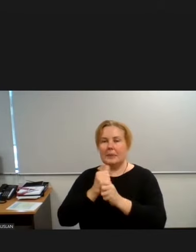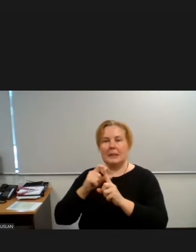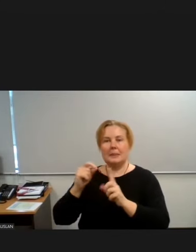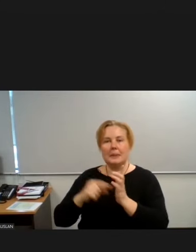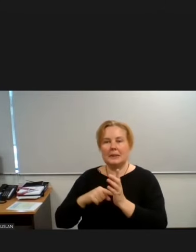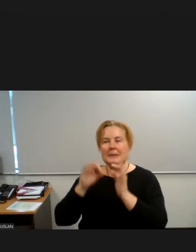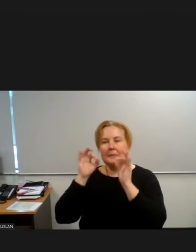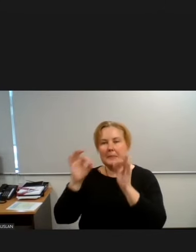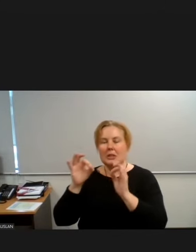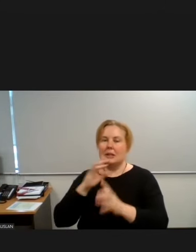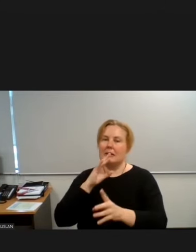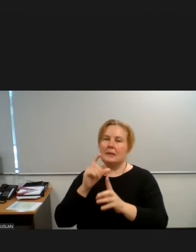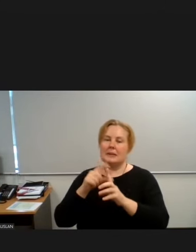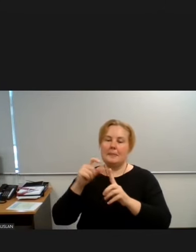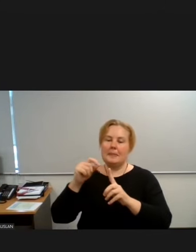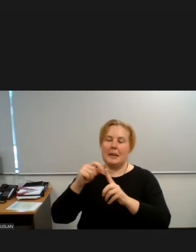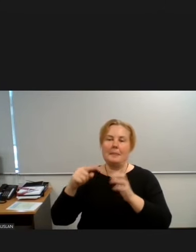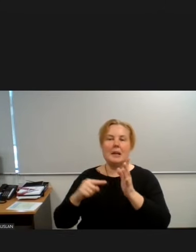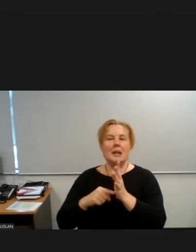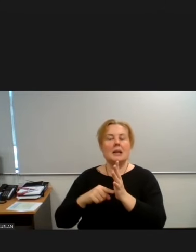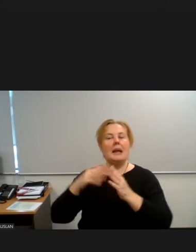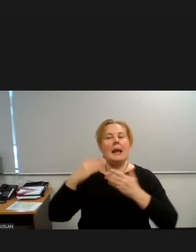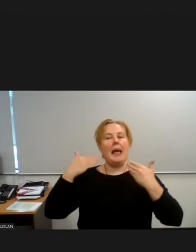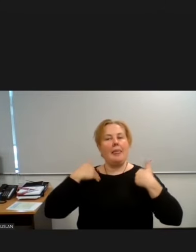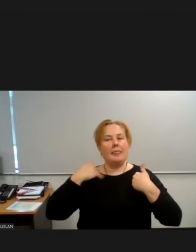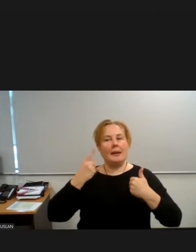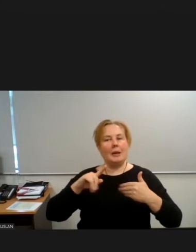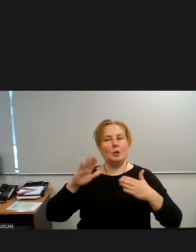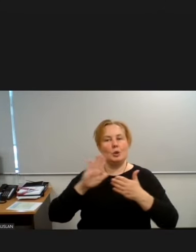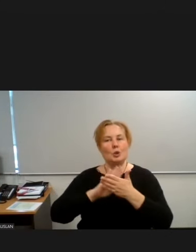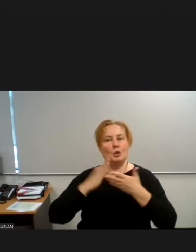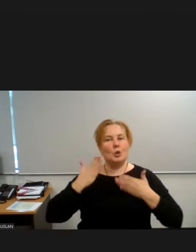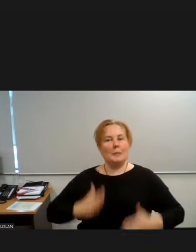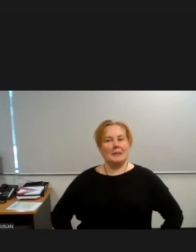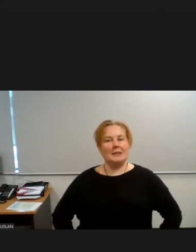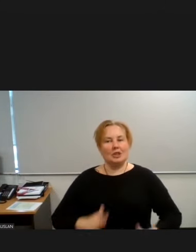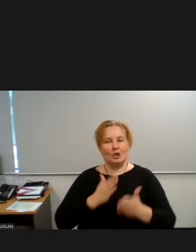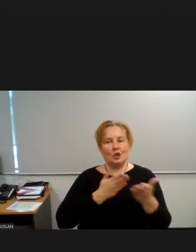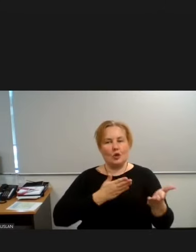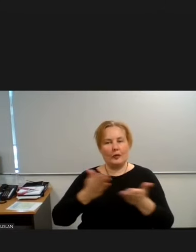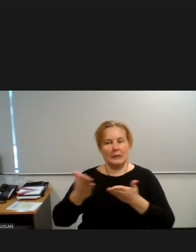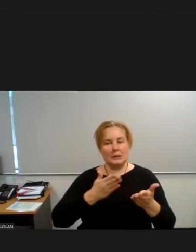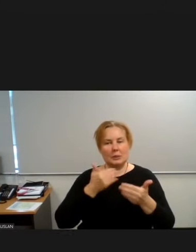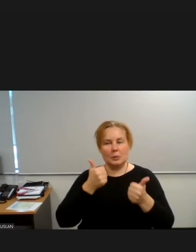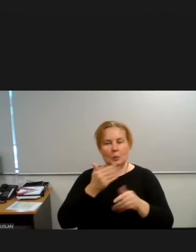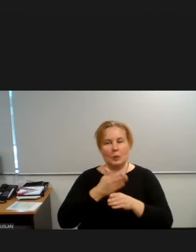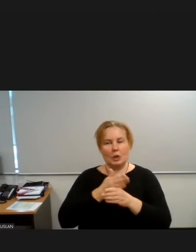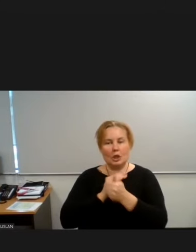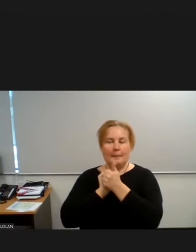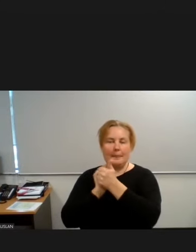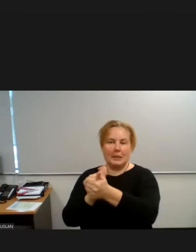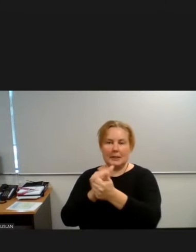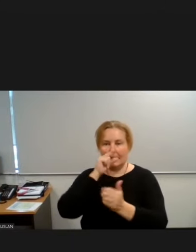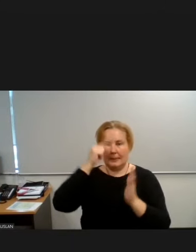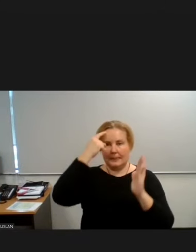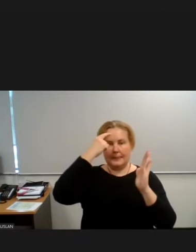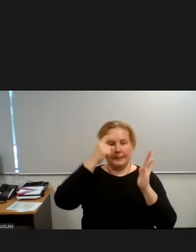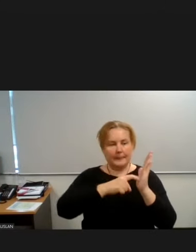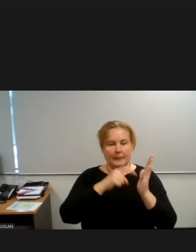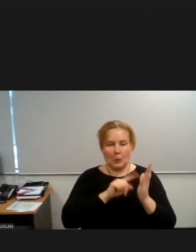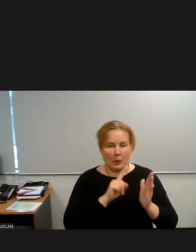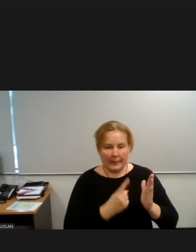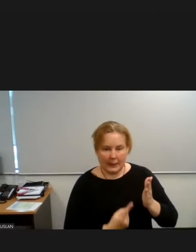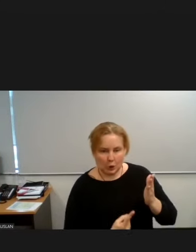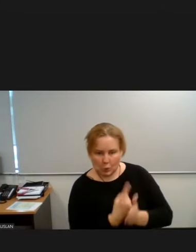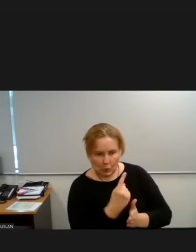Department of Health and Human Services. It's been great to work in partnership, as I mentioned earlier, where we can acknowledge issues as they arise and